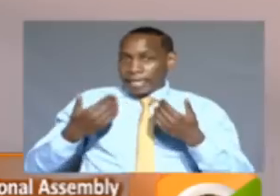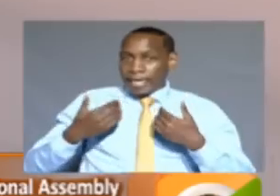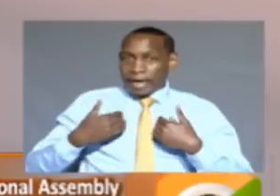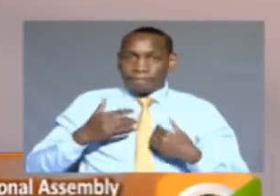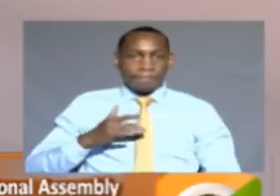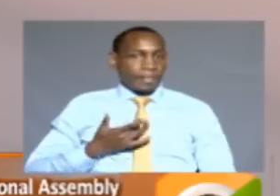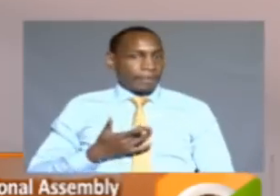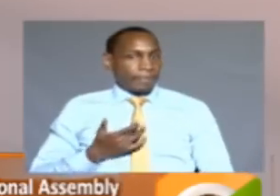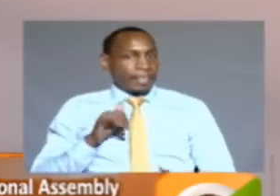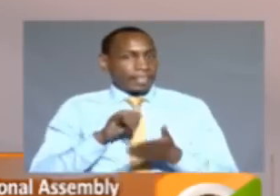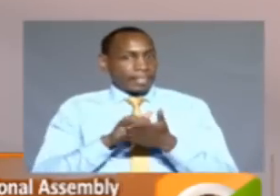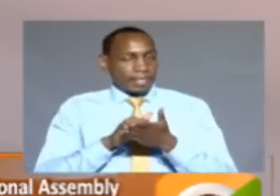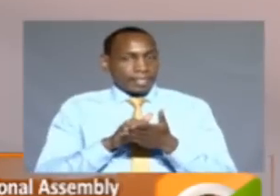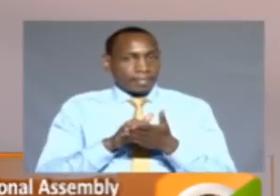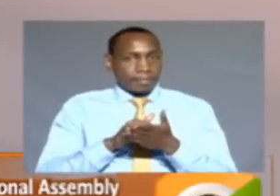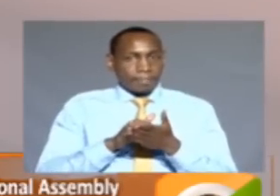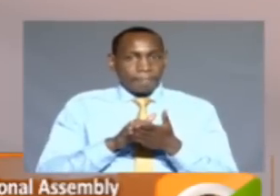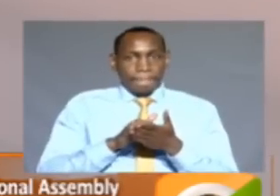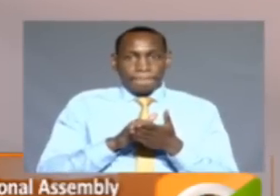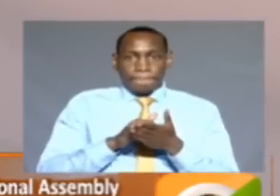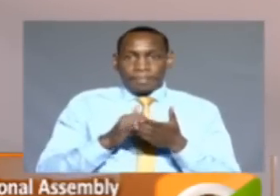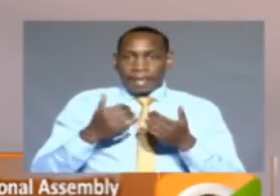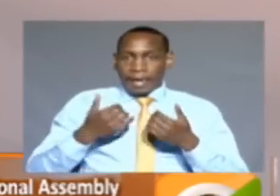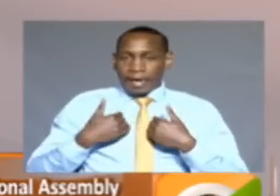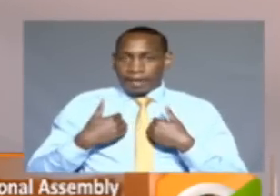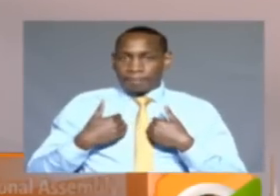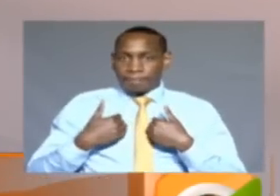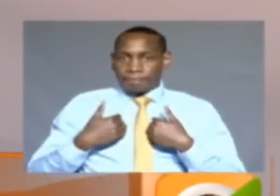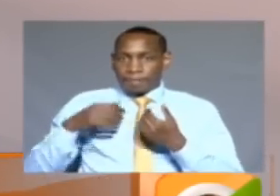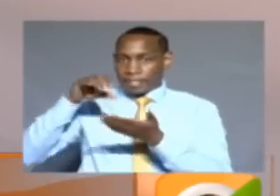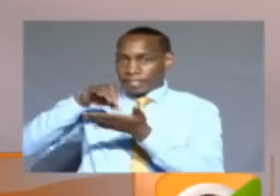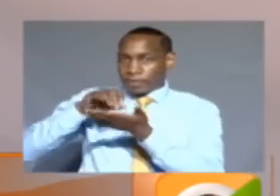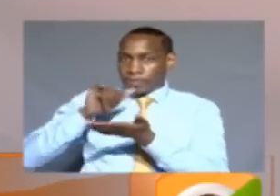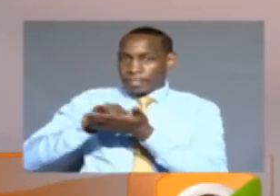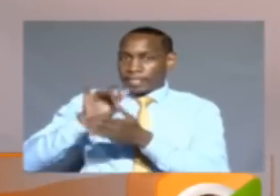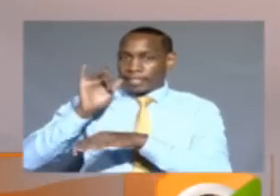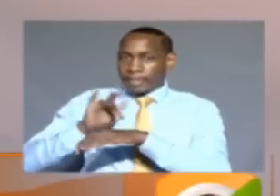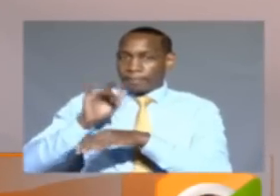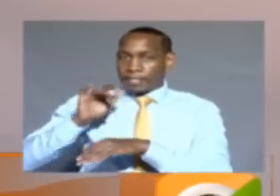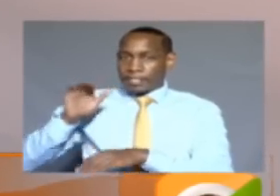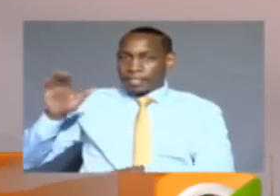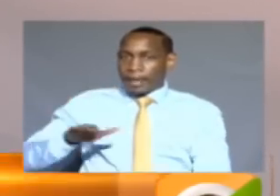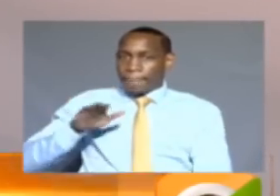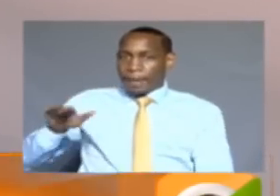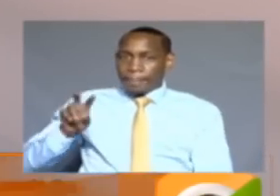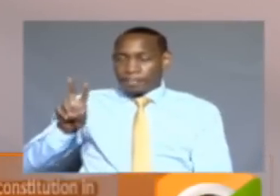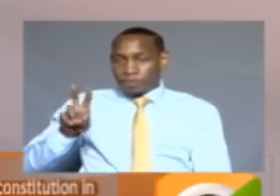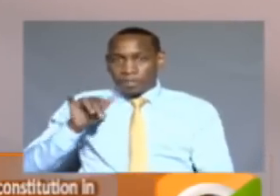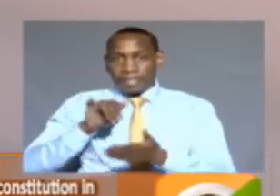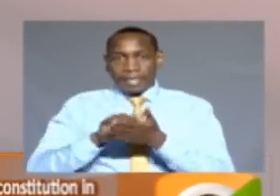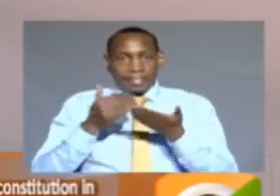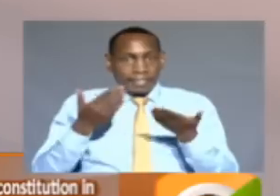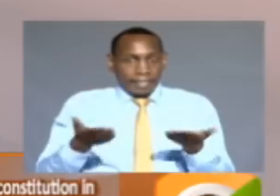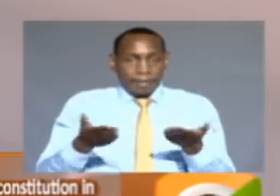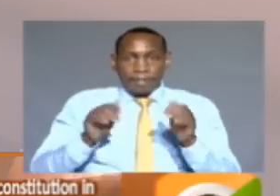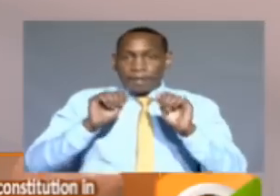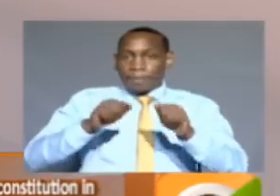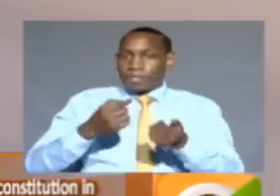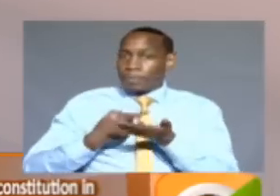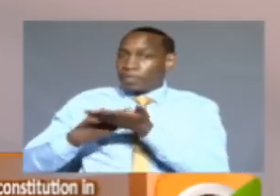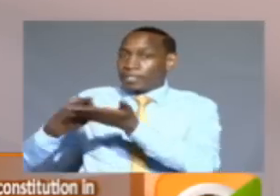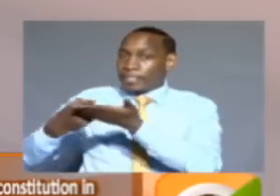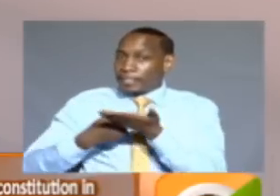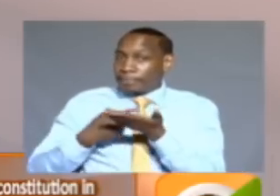sense that there's a certain hollowness that has gripped our Houses of Parliament, so much so that we can actually